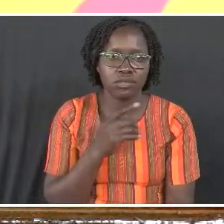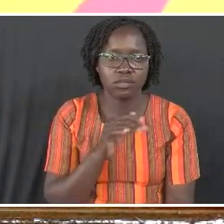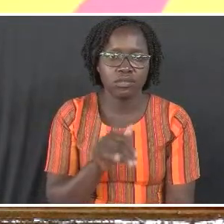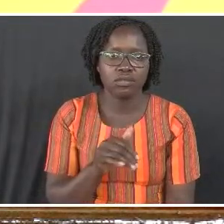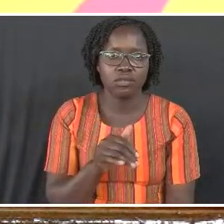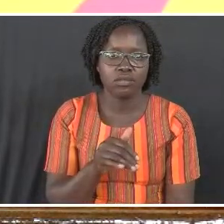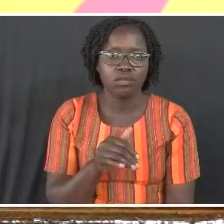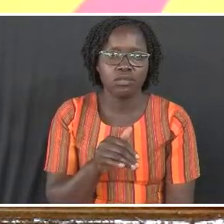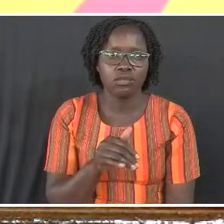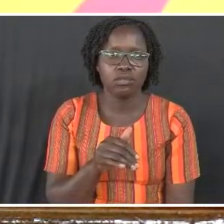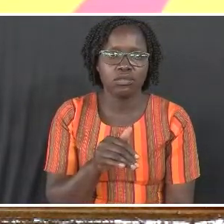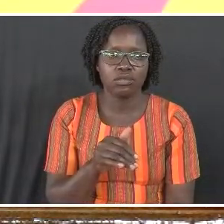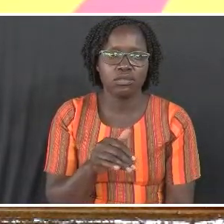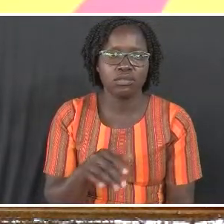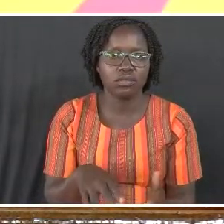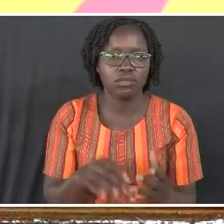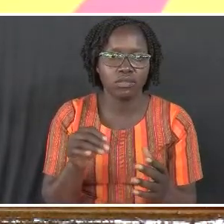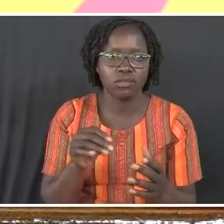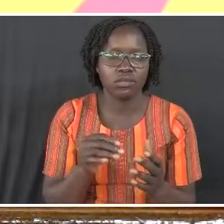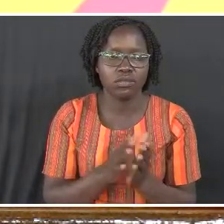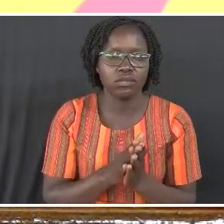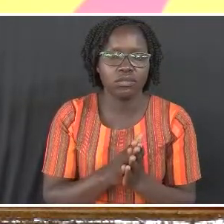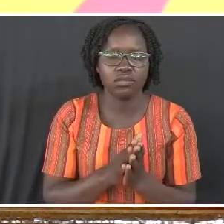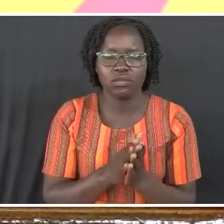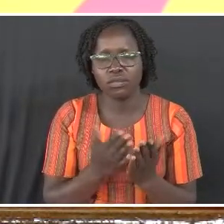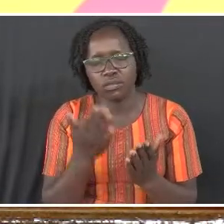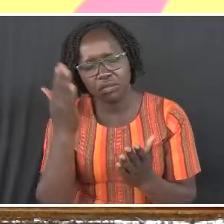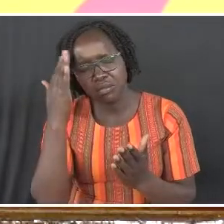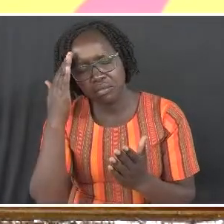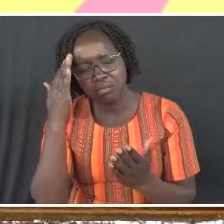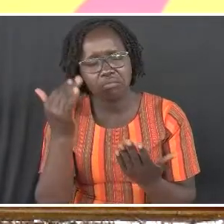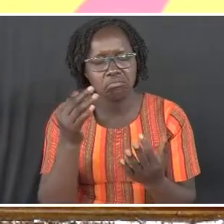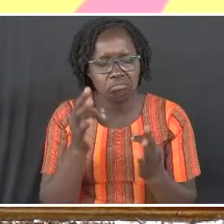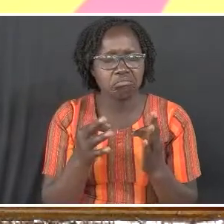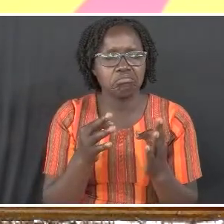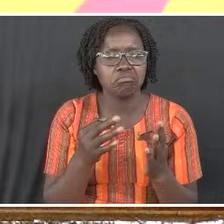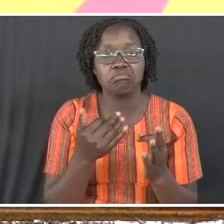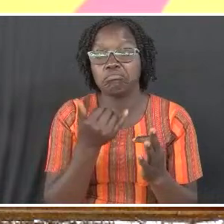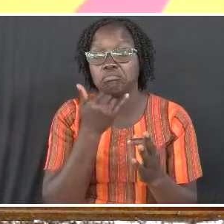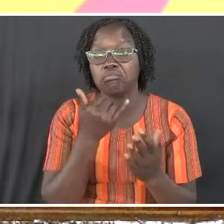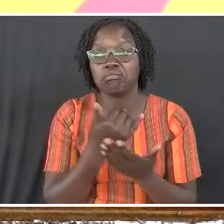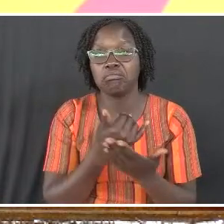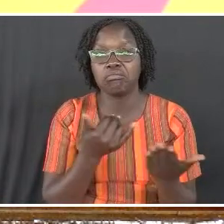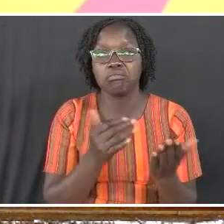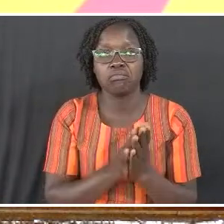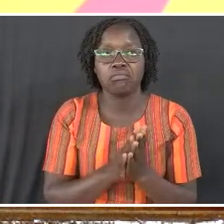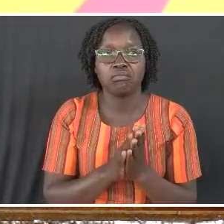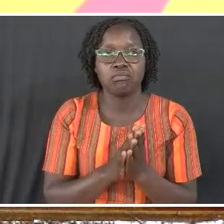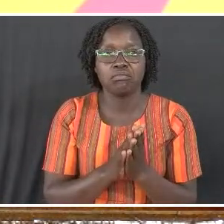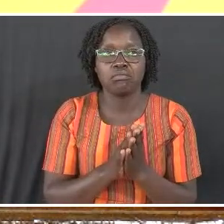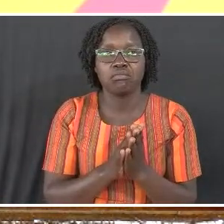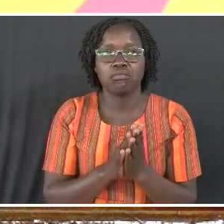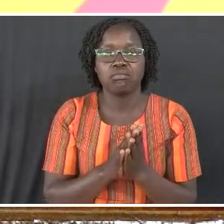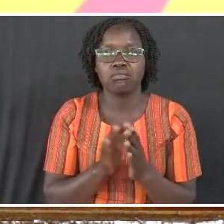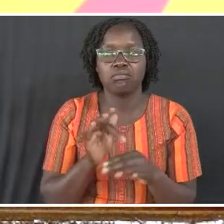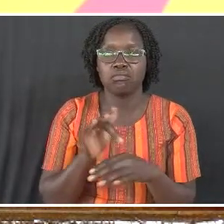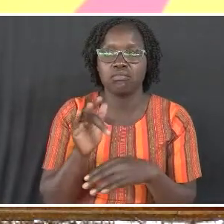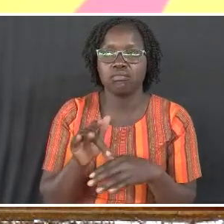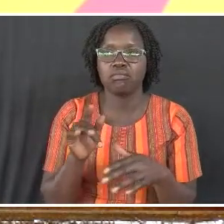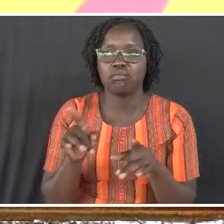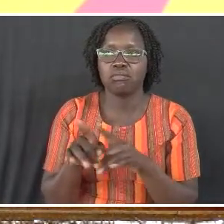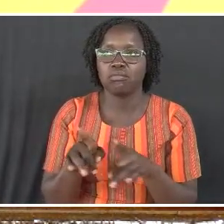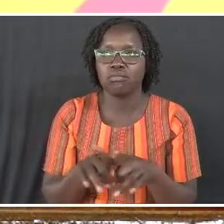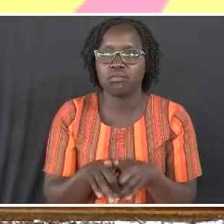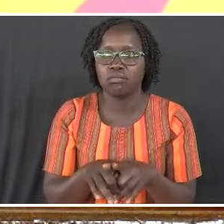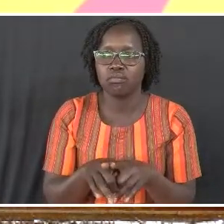least we'll be able to pick up if there's anything, or we notice there's anything, we'll be able to pick it up earlier and also